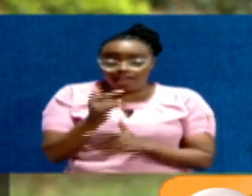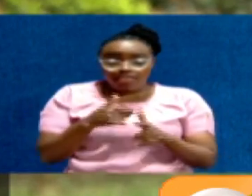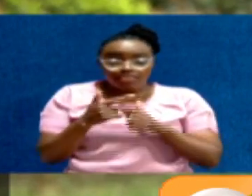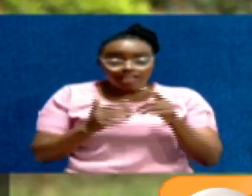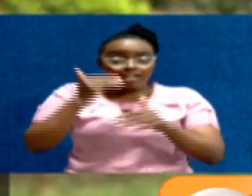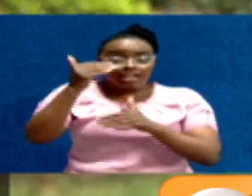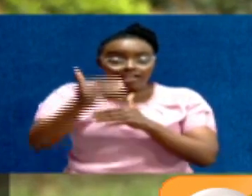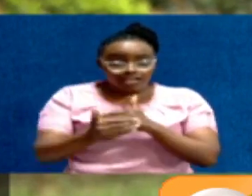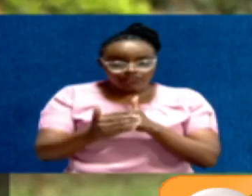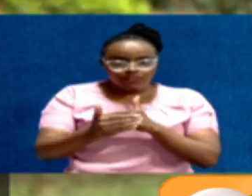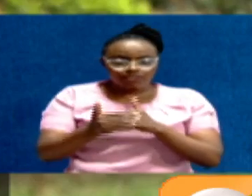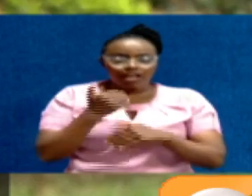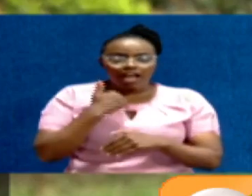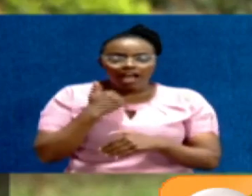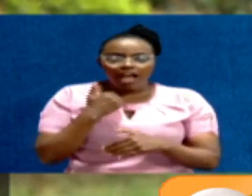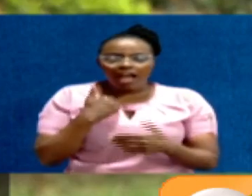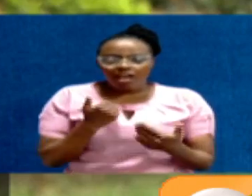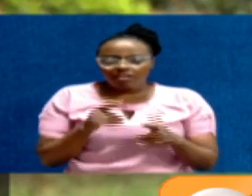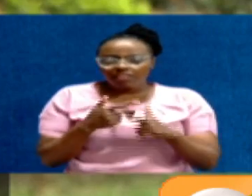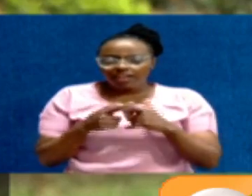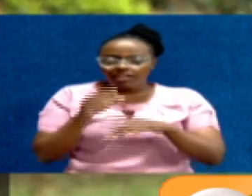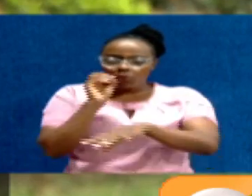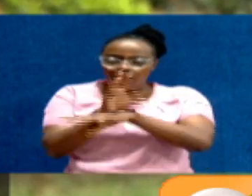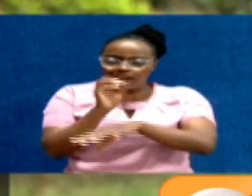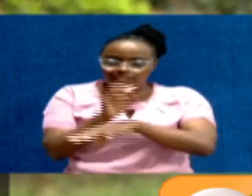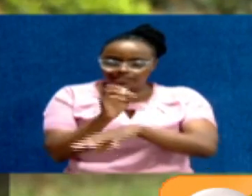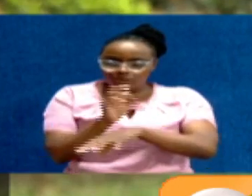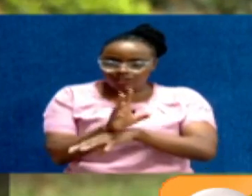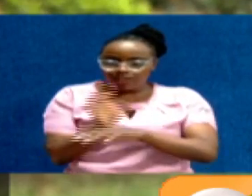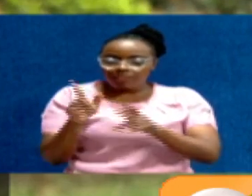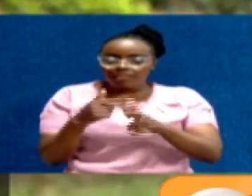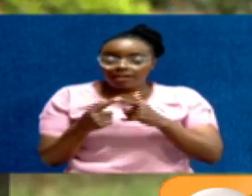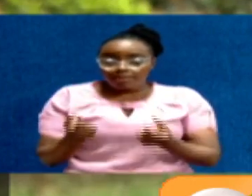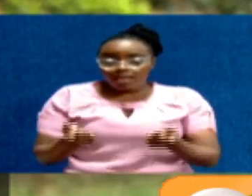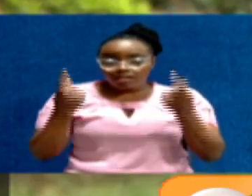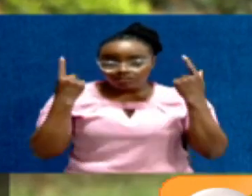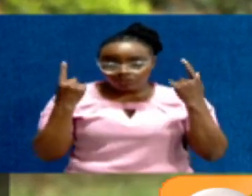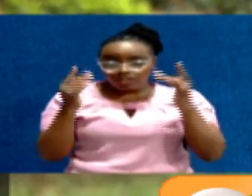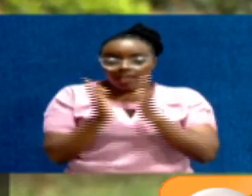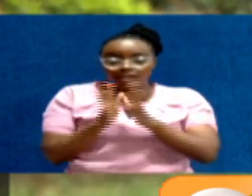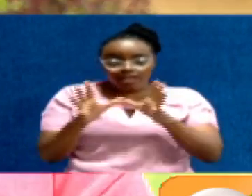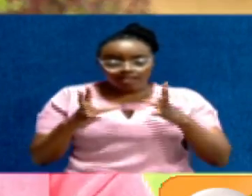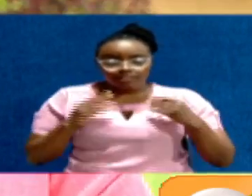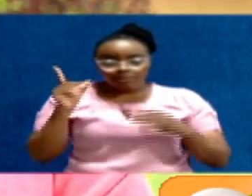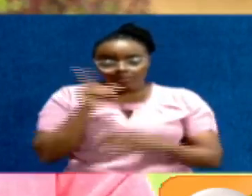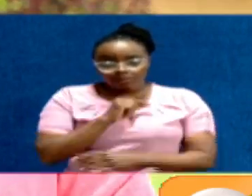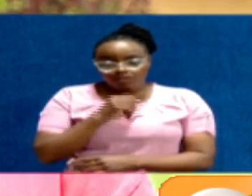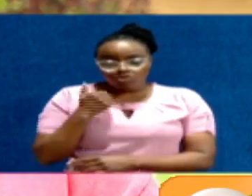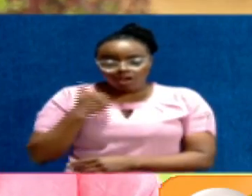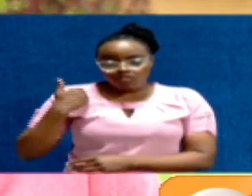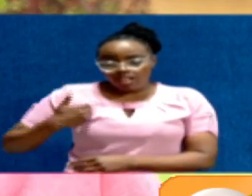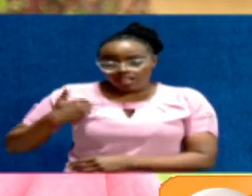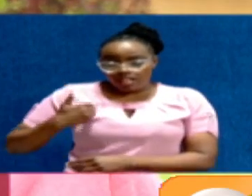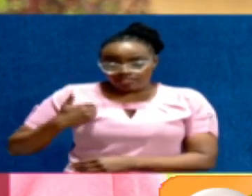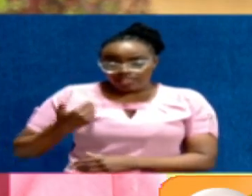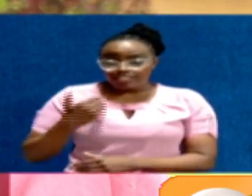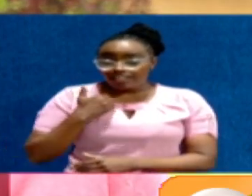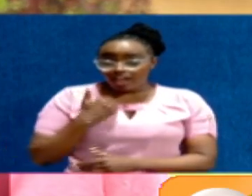alafu baadaye nikapatiwa tu guiding and counseling, nikaelewa na nikakubali kufanyiwa surgery